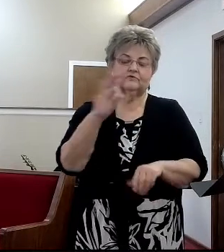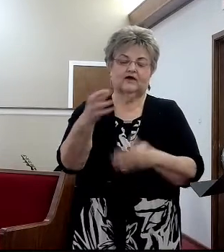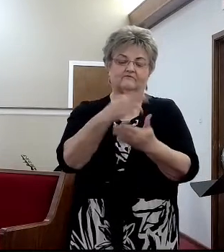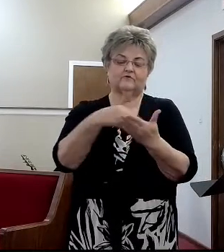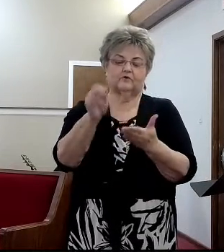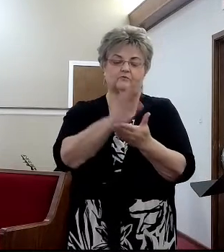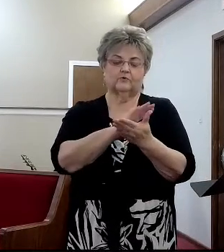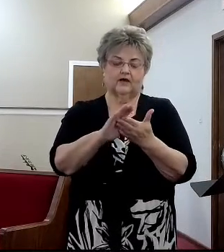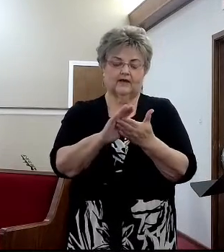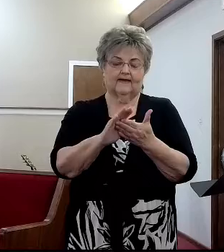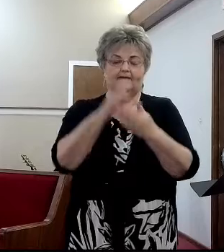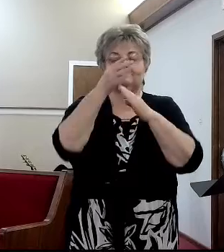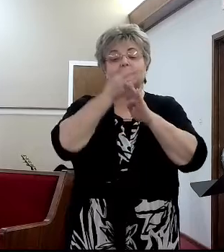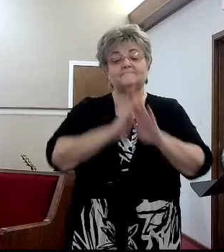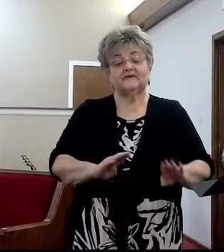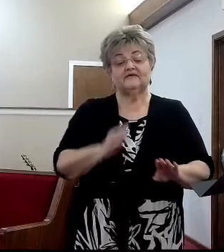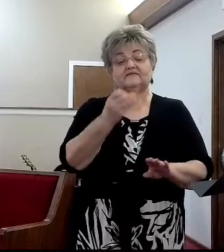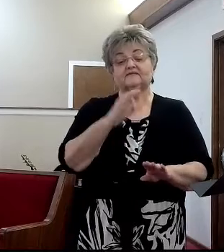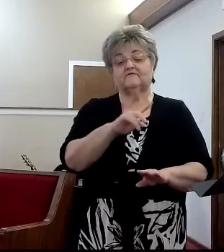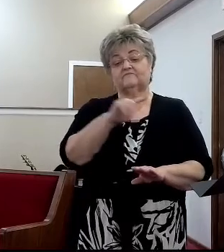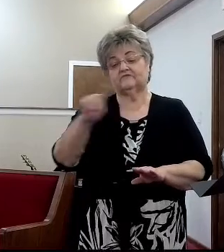Peace of them that make peace.